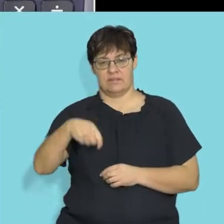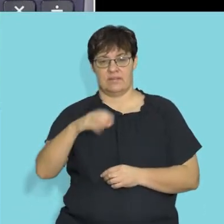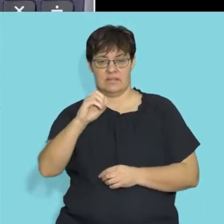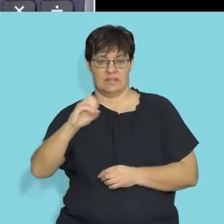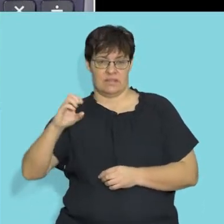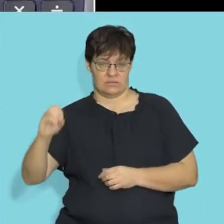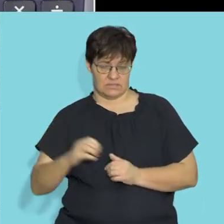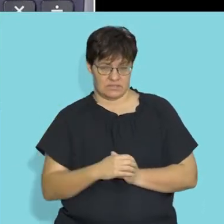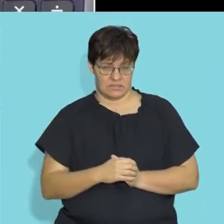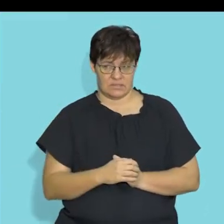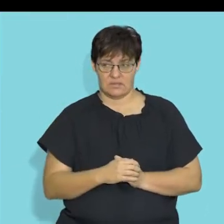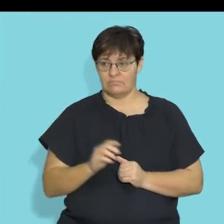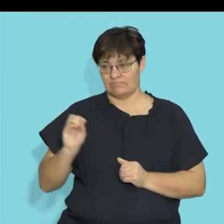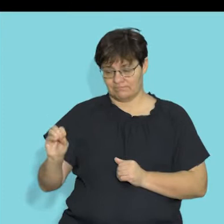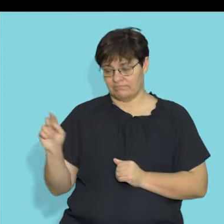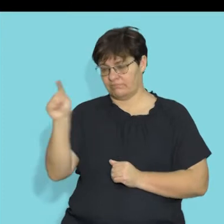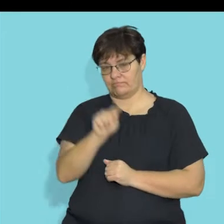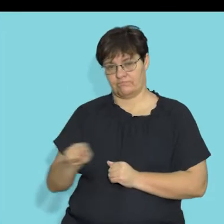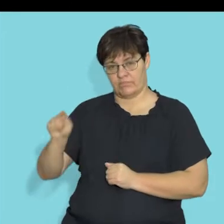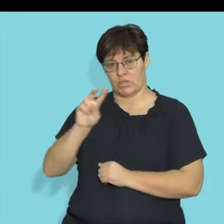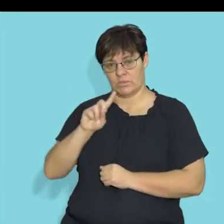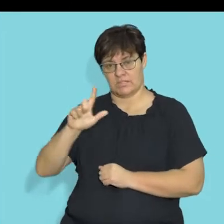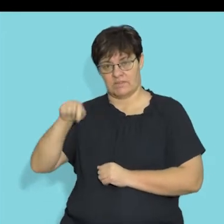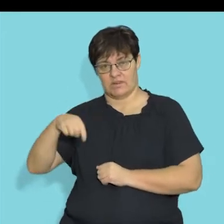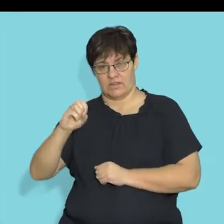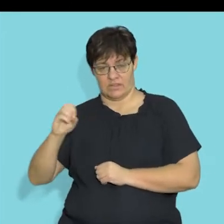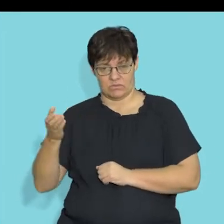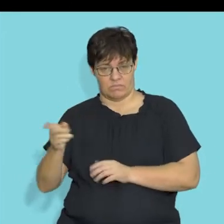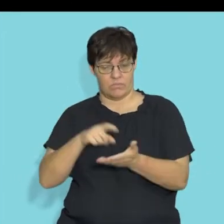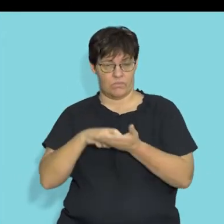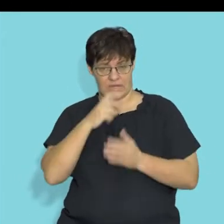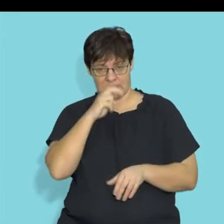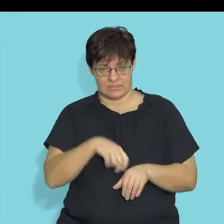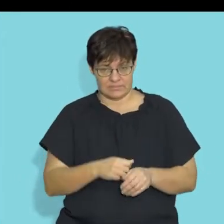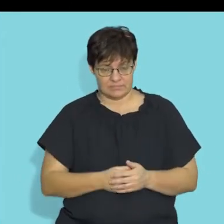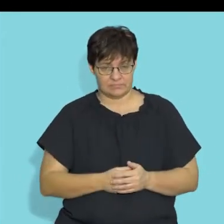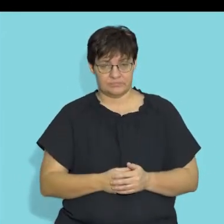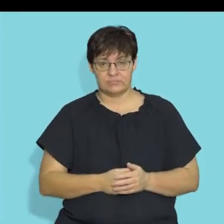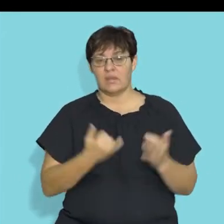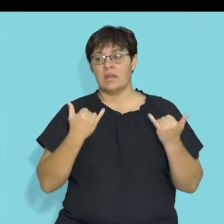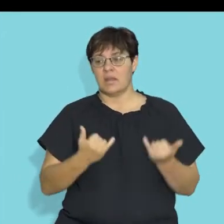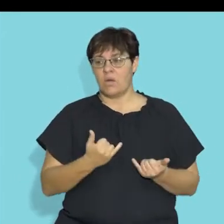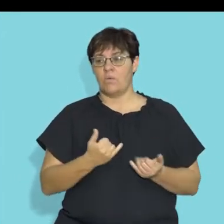get a figure of 27,000 Rand. There's our 27,000 Rand that we require. All that we do now is we